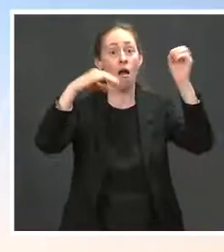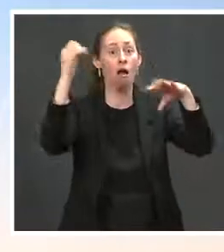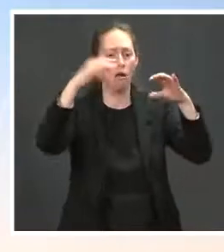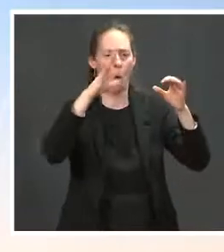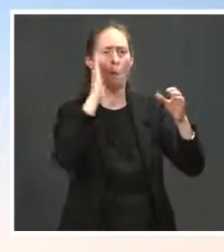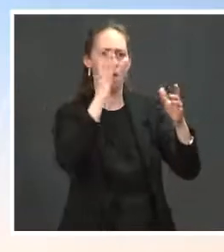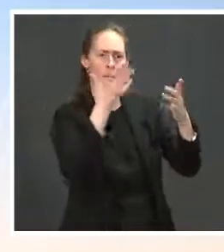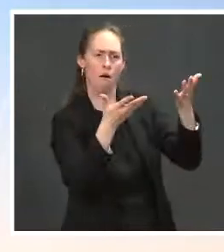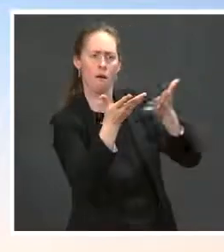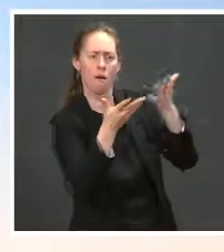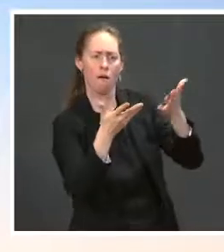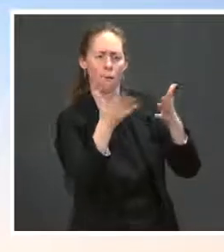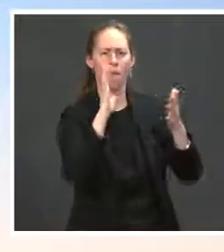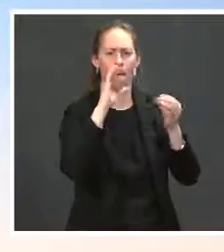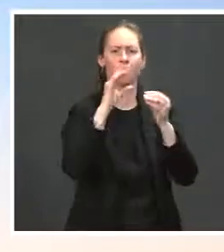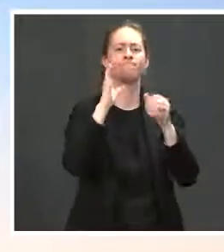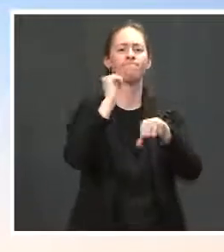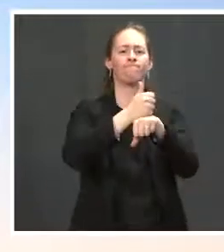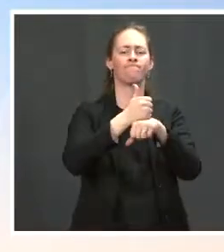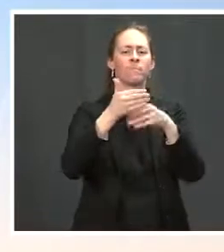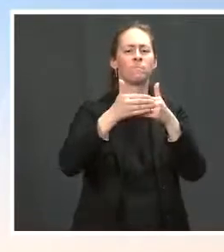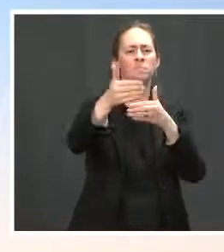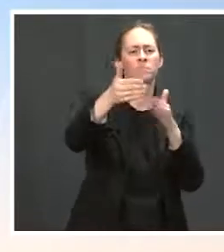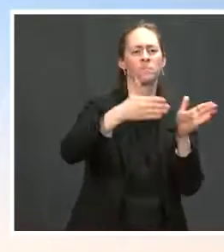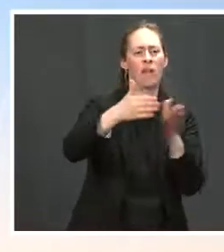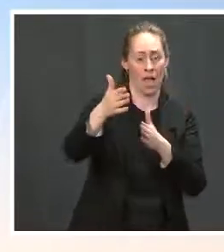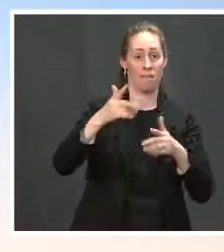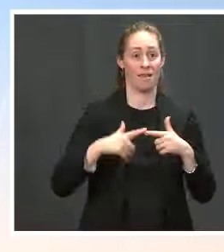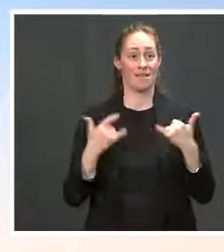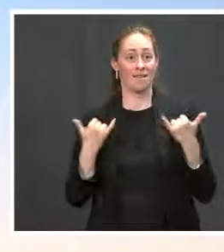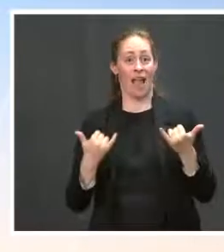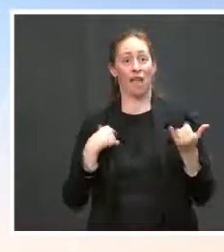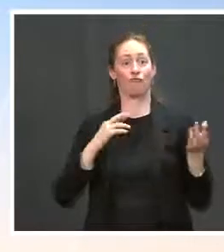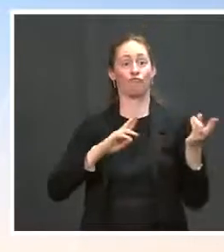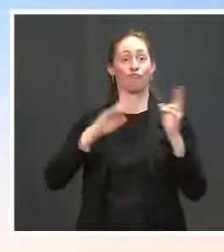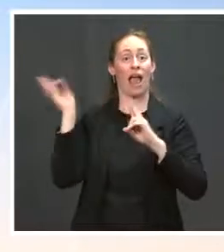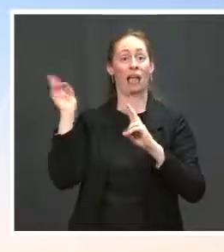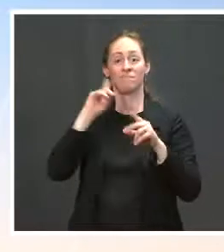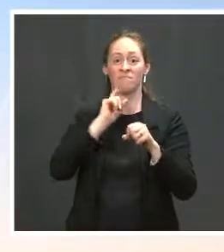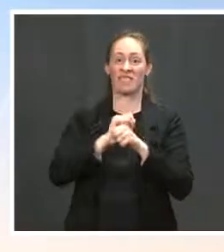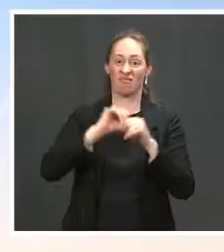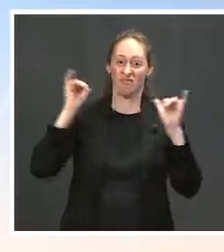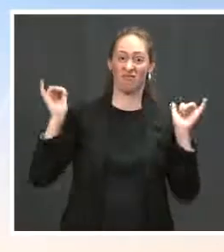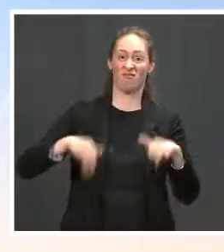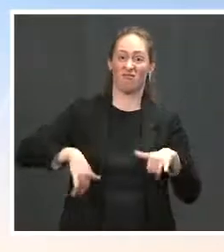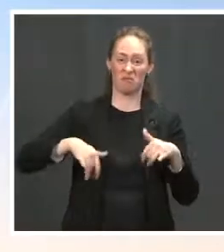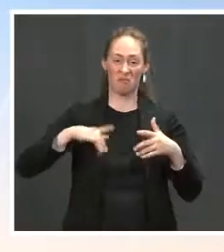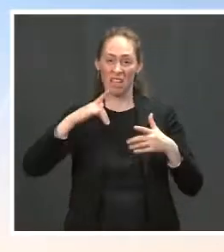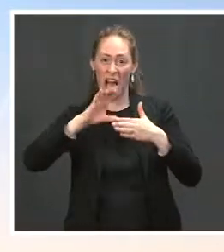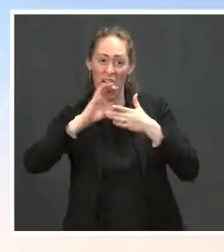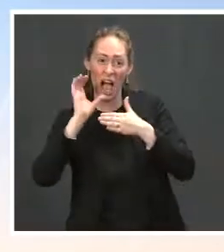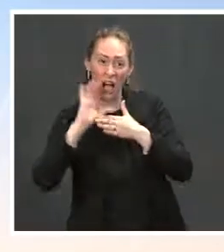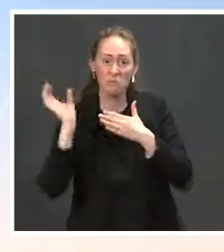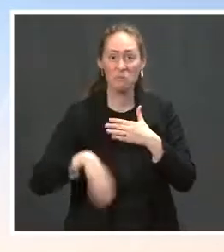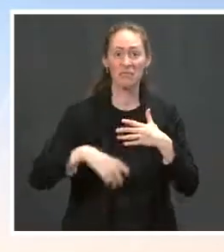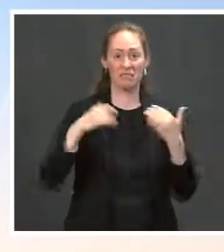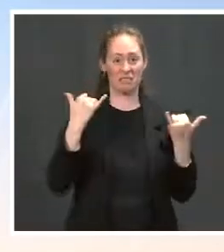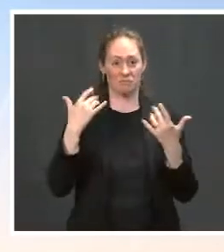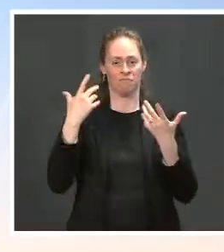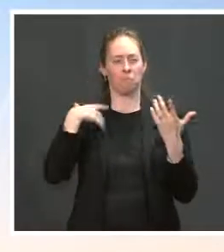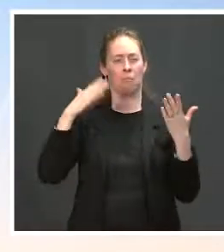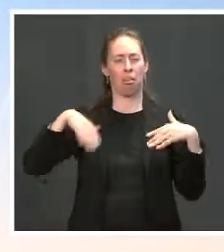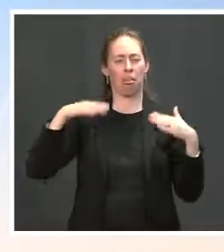forward. So I don't think we're in a position to set ambitious goals like a conclusion in 2 weeks at this point. And